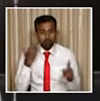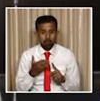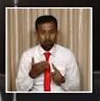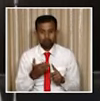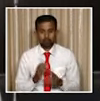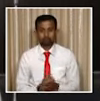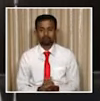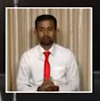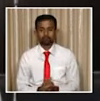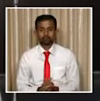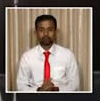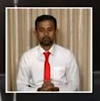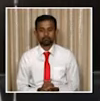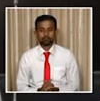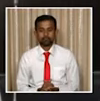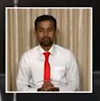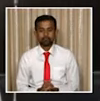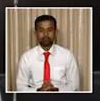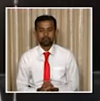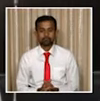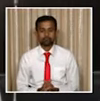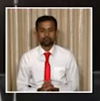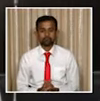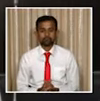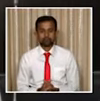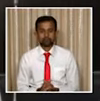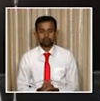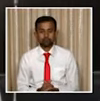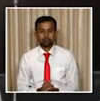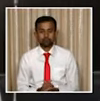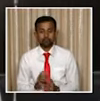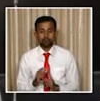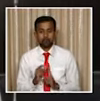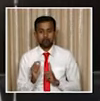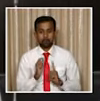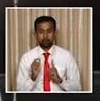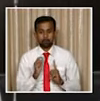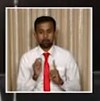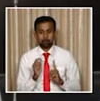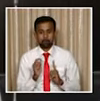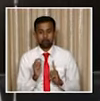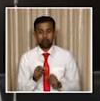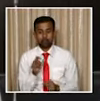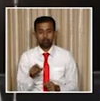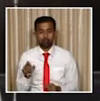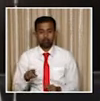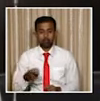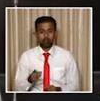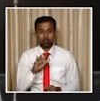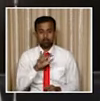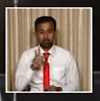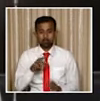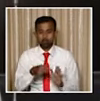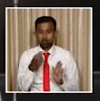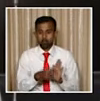of which amounts to 153 members of parliament of this house, comprising of former President